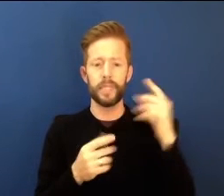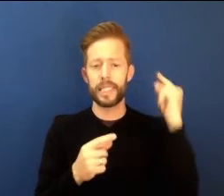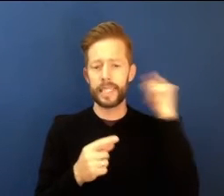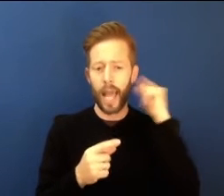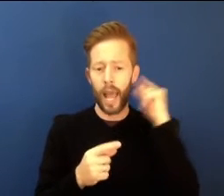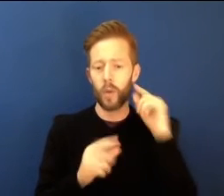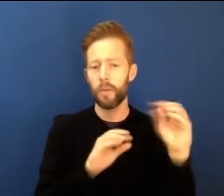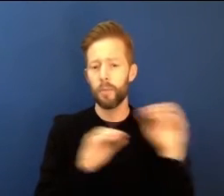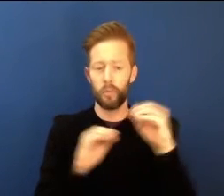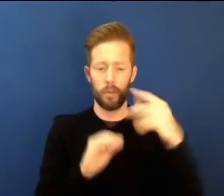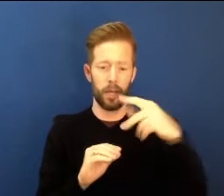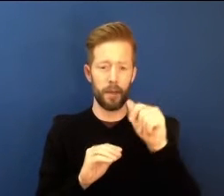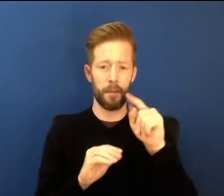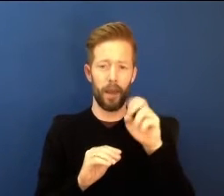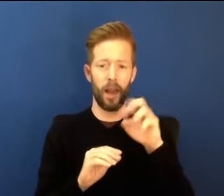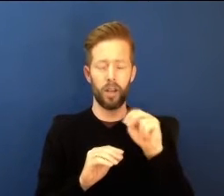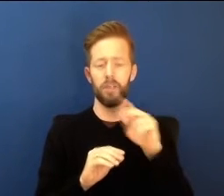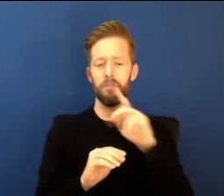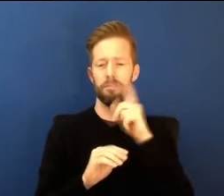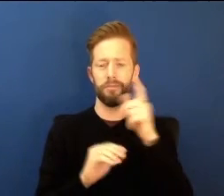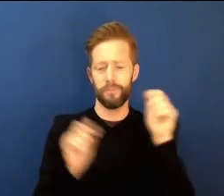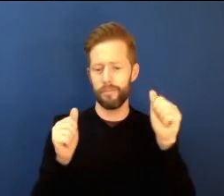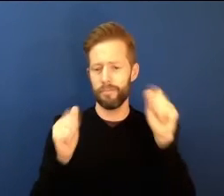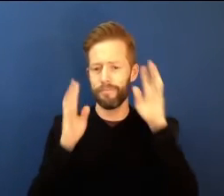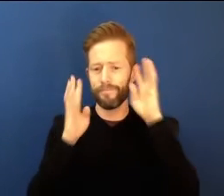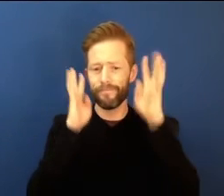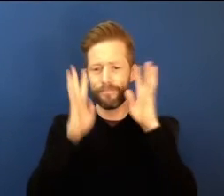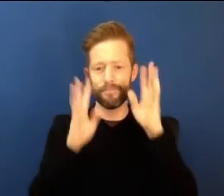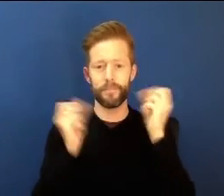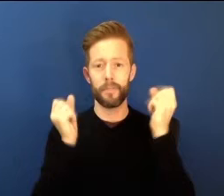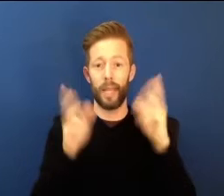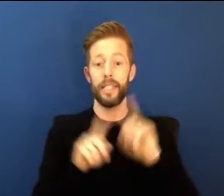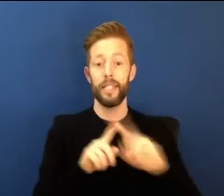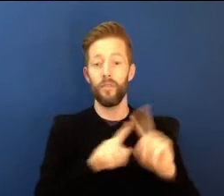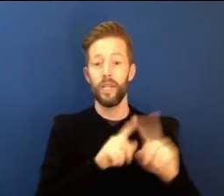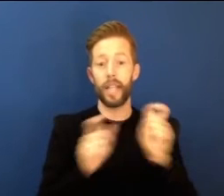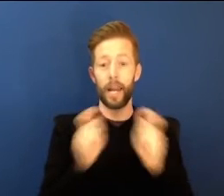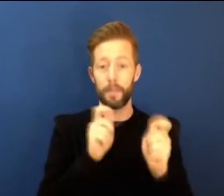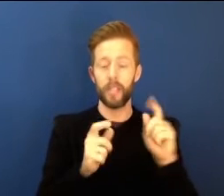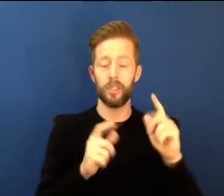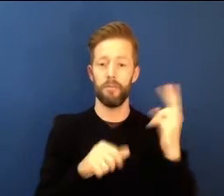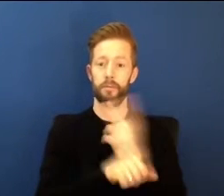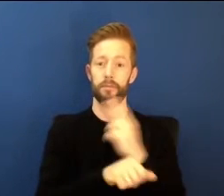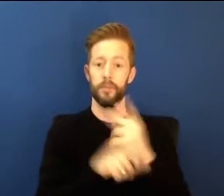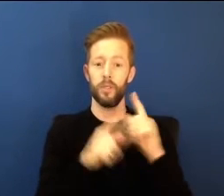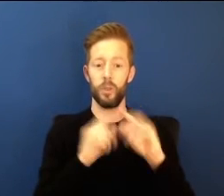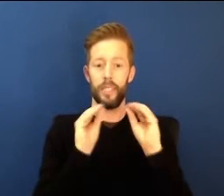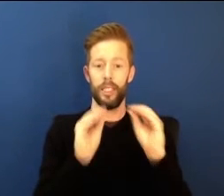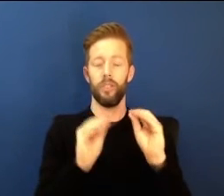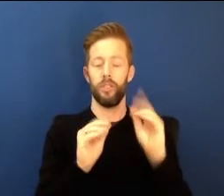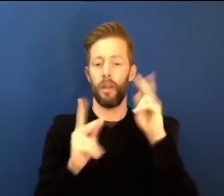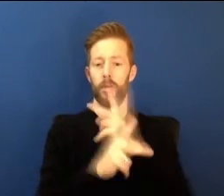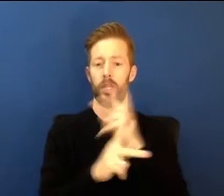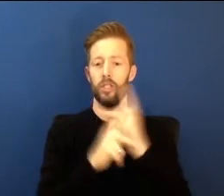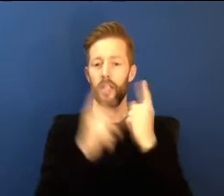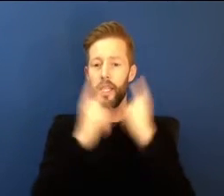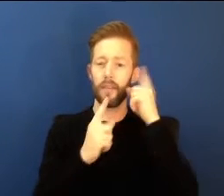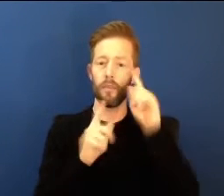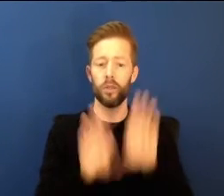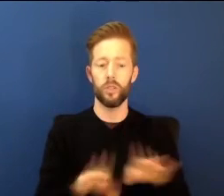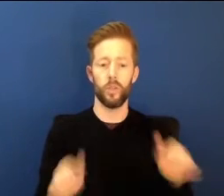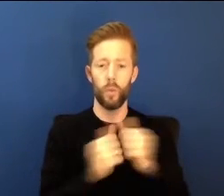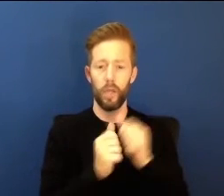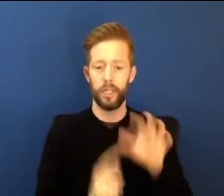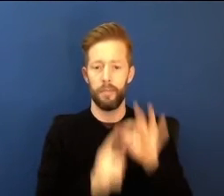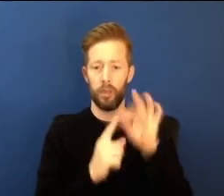I think there's a lot of different adaptations that can be used to teach computational thinking